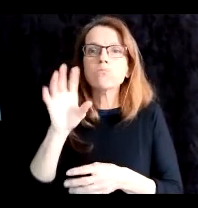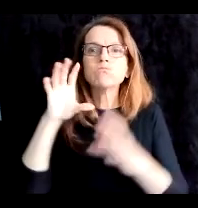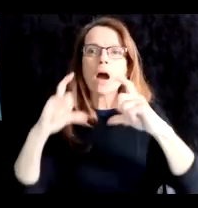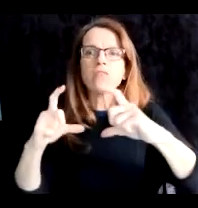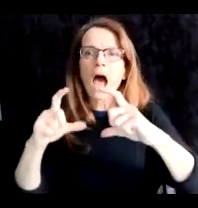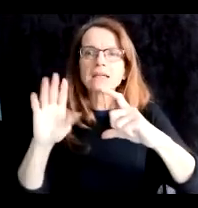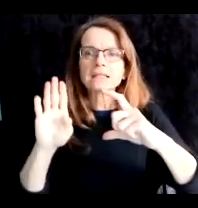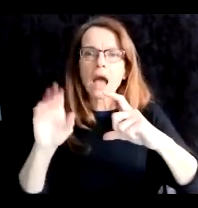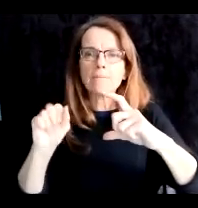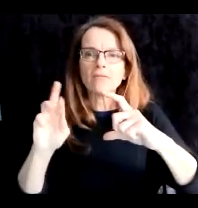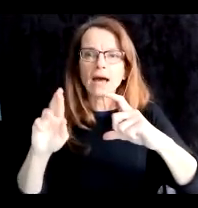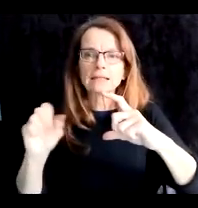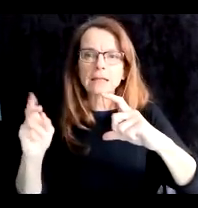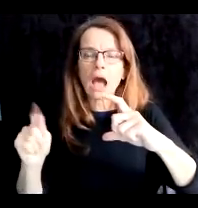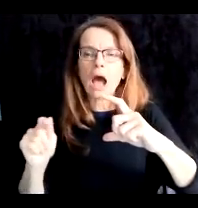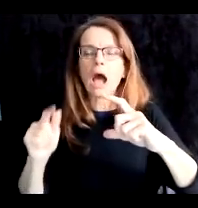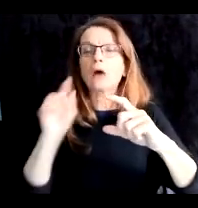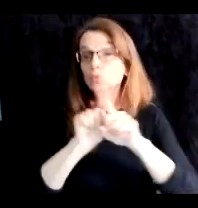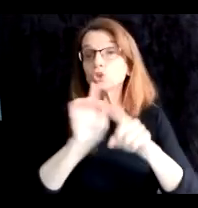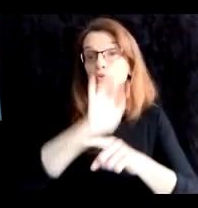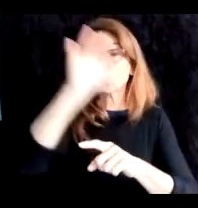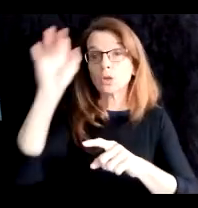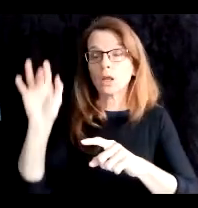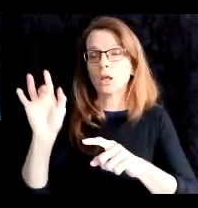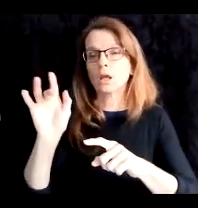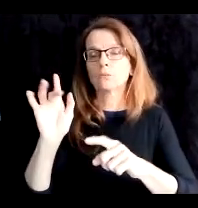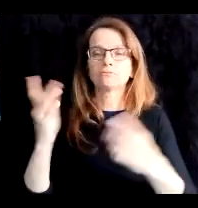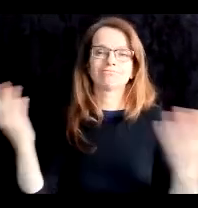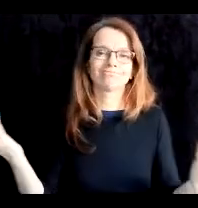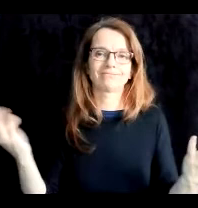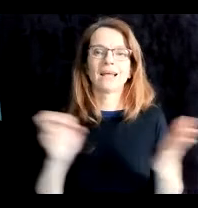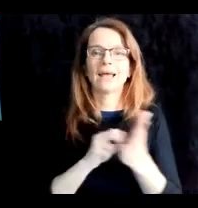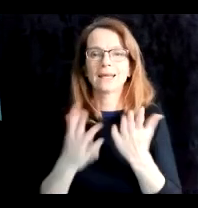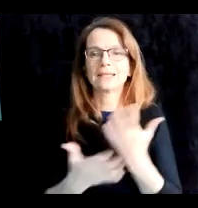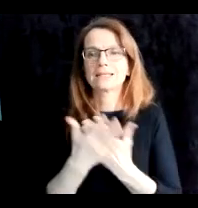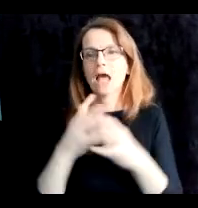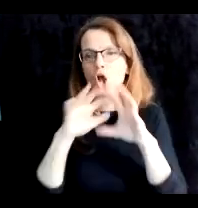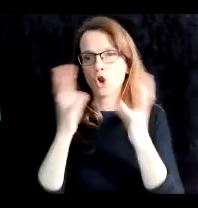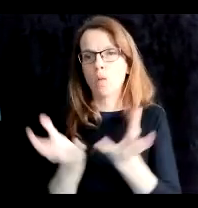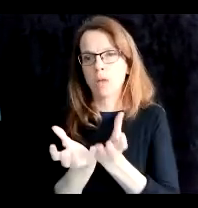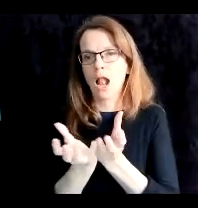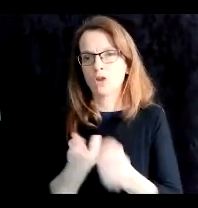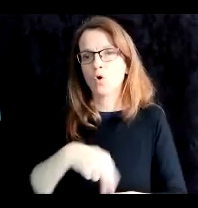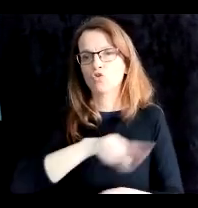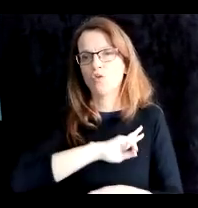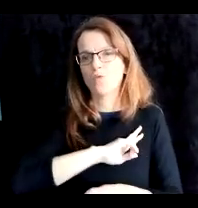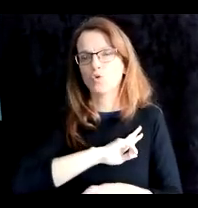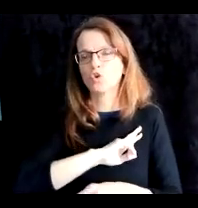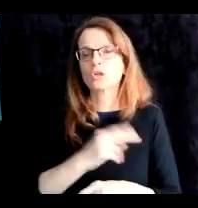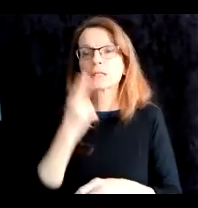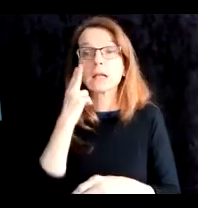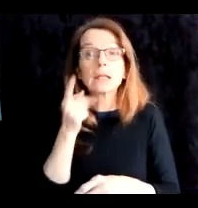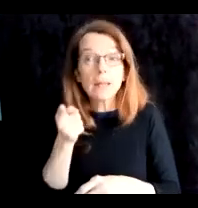German government is doing when they are exporting governments. So when the migrants are coming to Germany, Sweden,